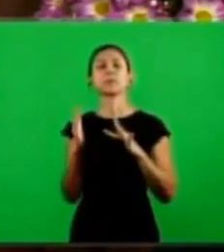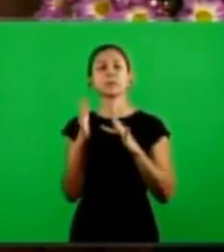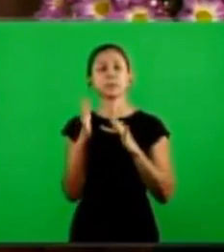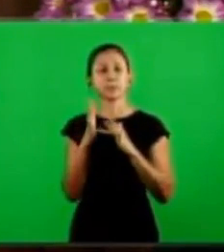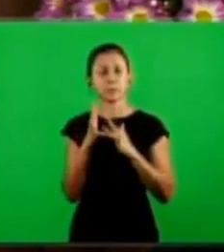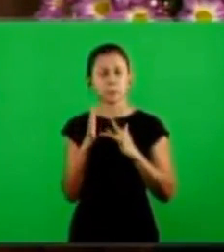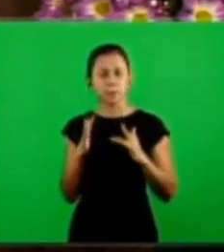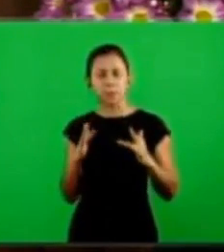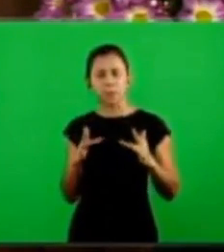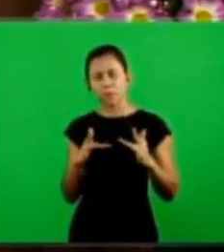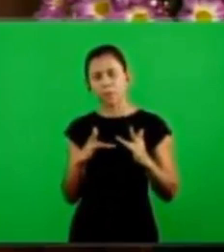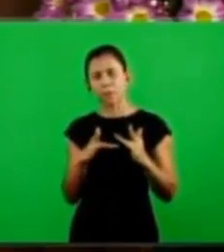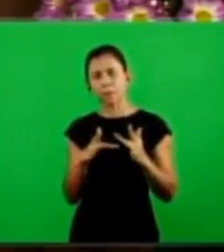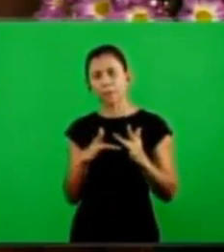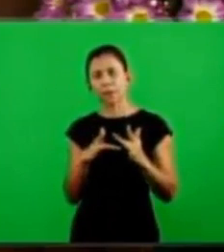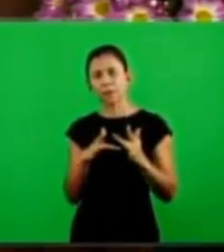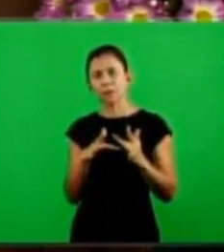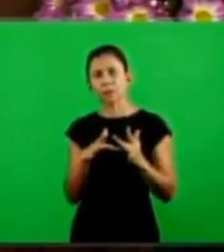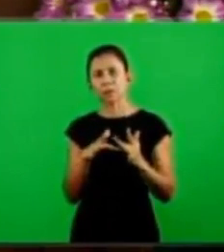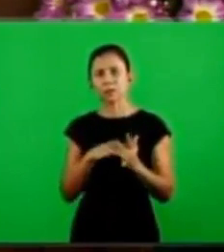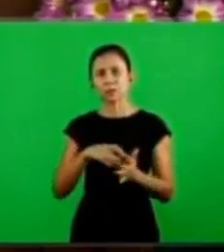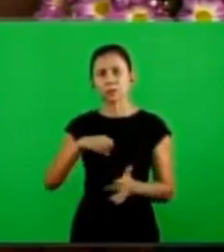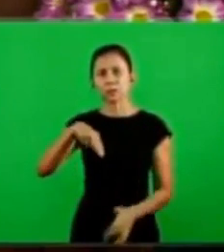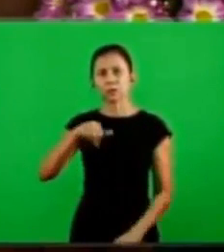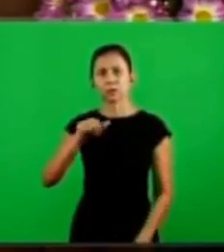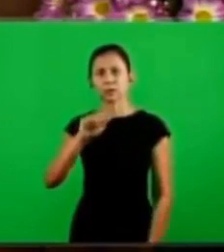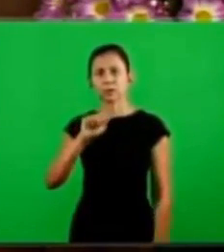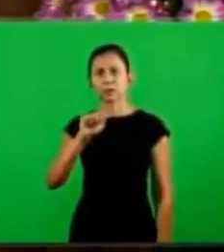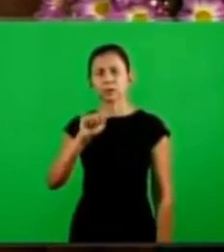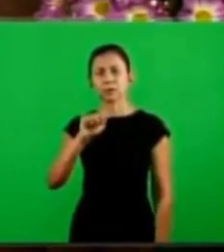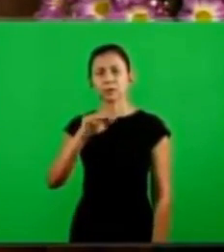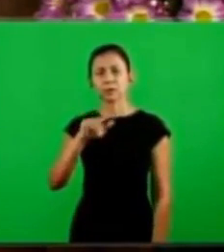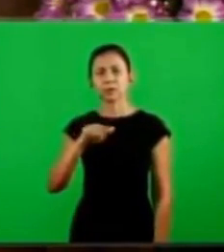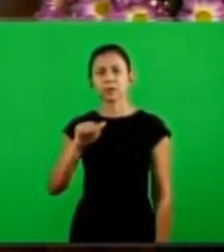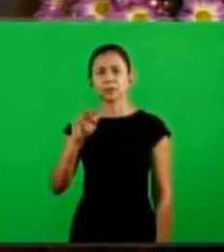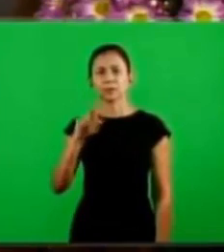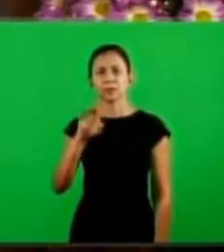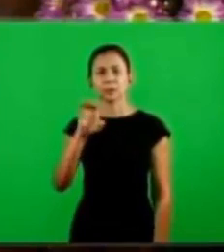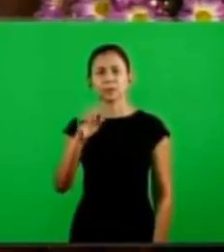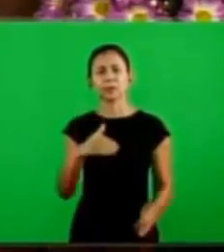do all the miracles from Nazareth of Galilee.